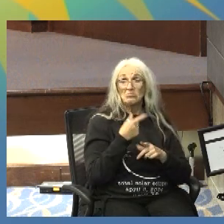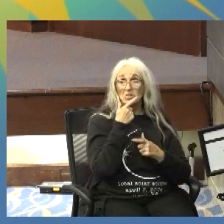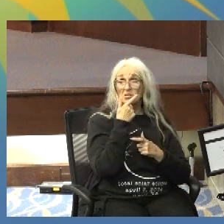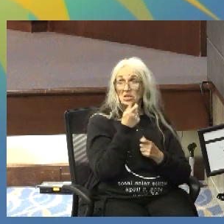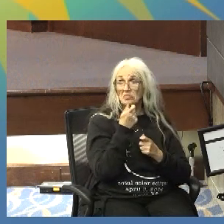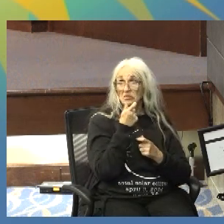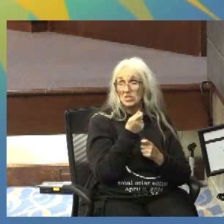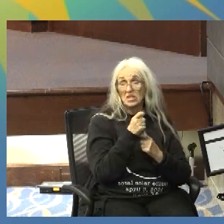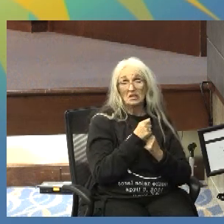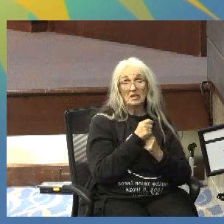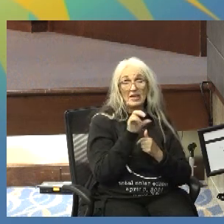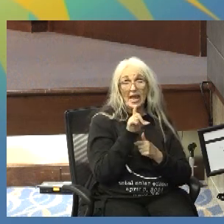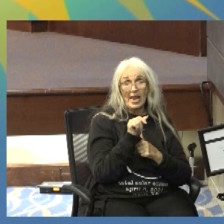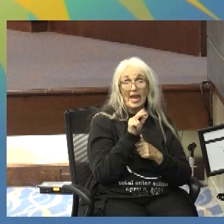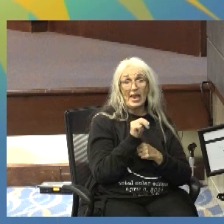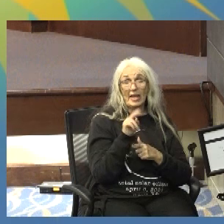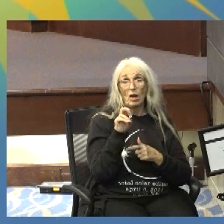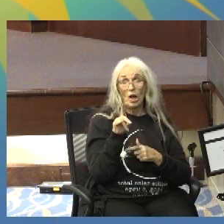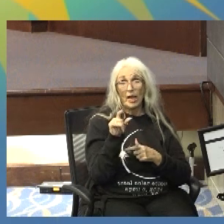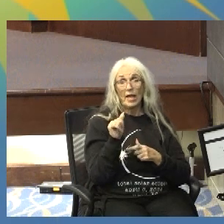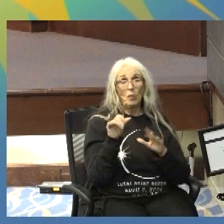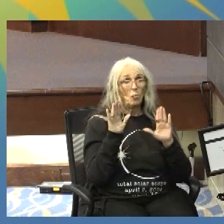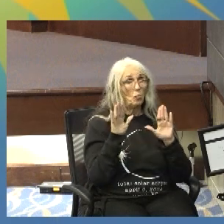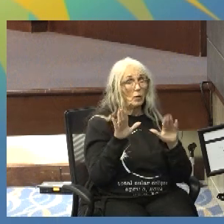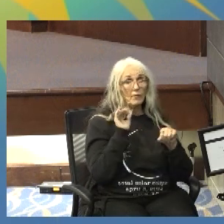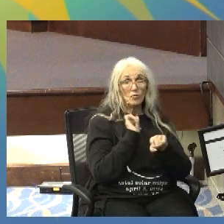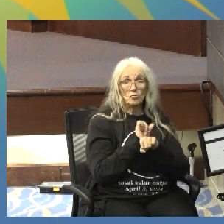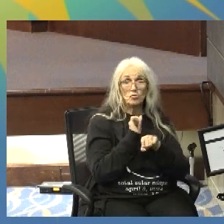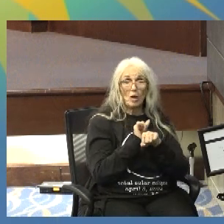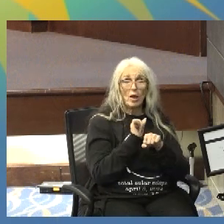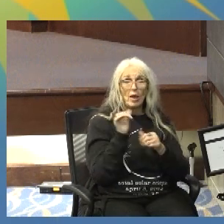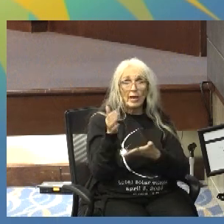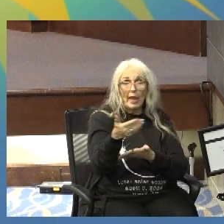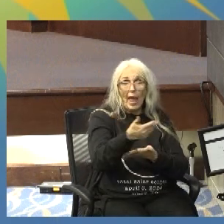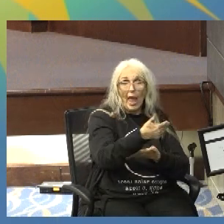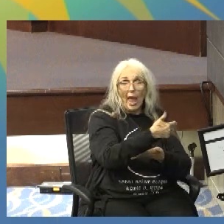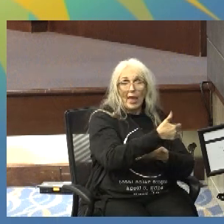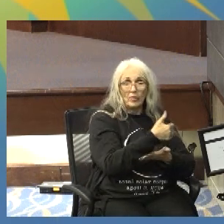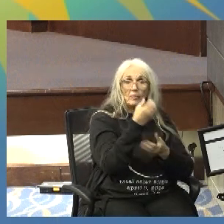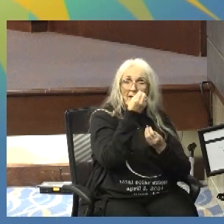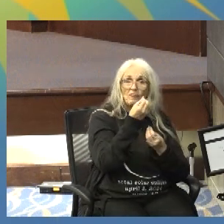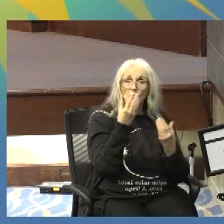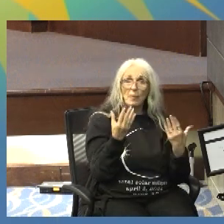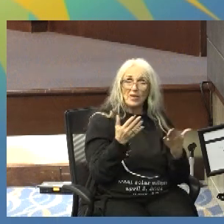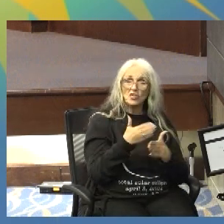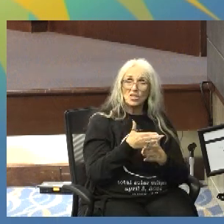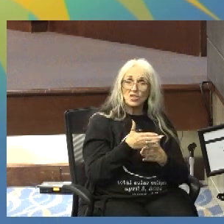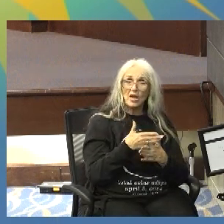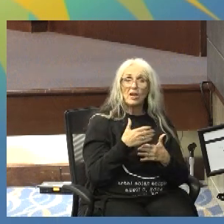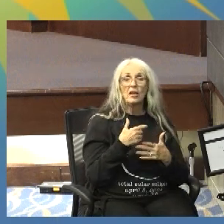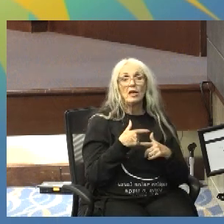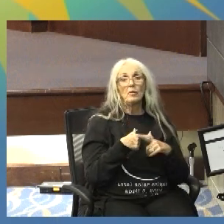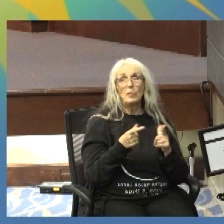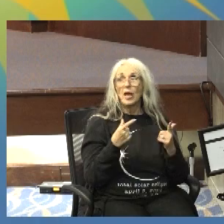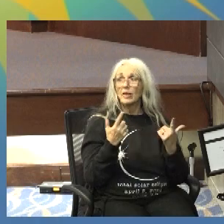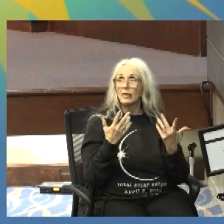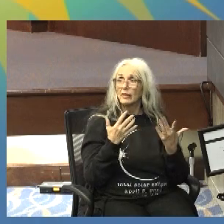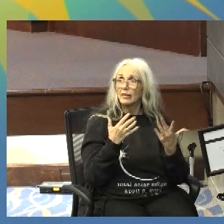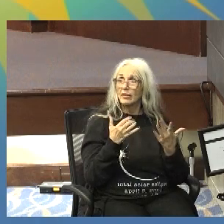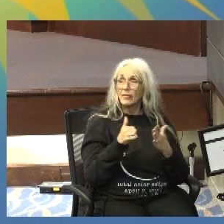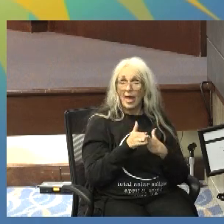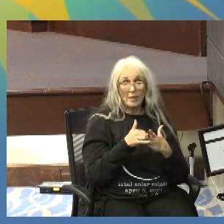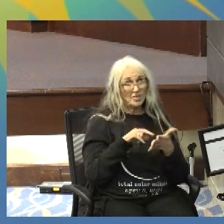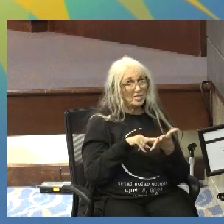interesting. Dan and Carla have done a great job in tracking some of this information. But what that lines up is for a